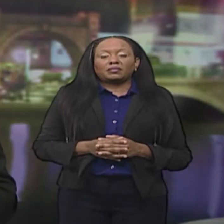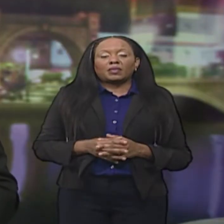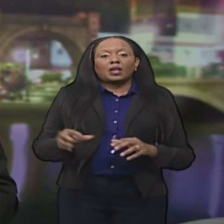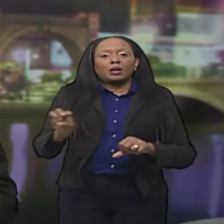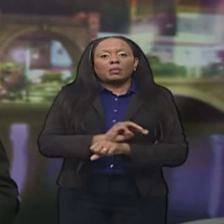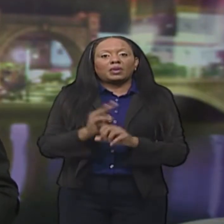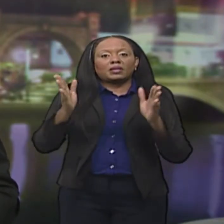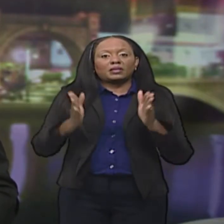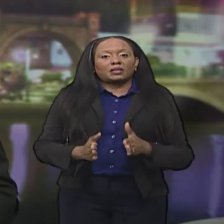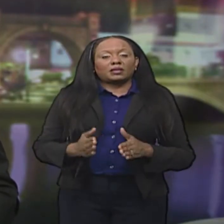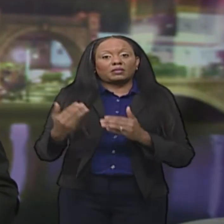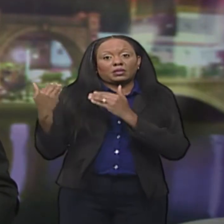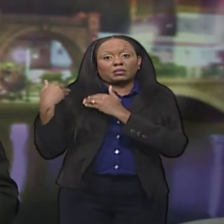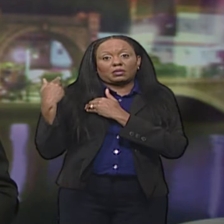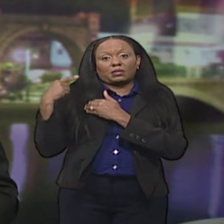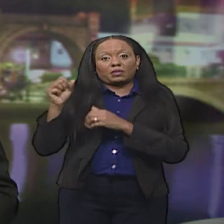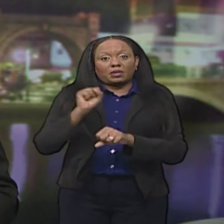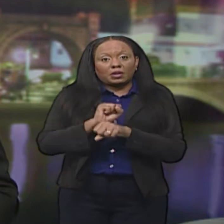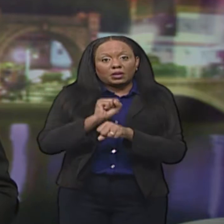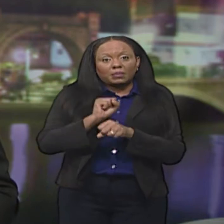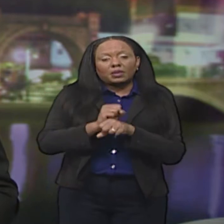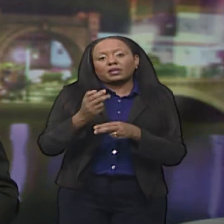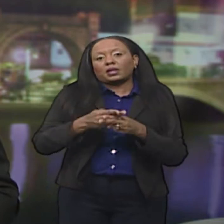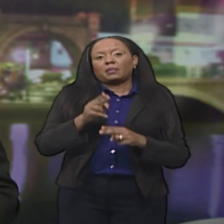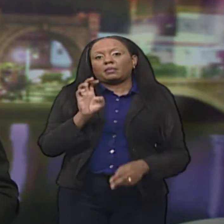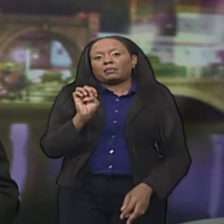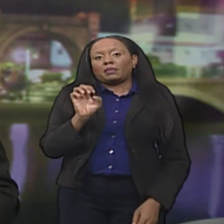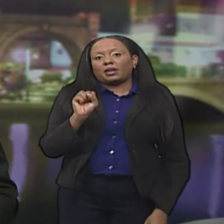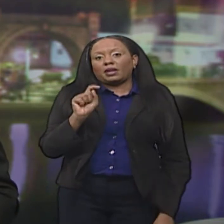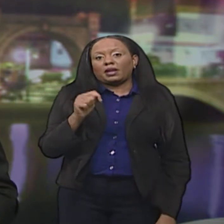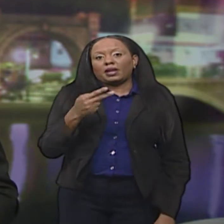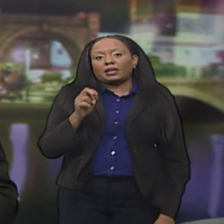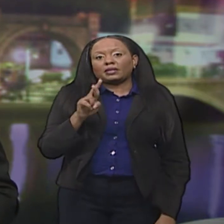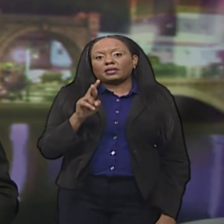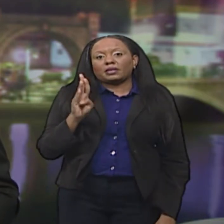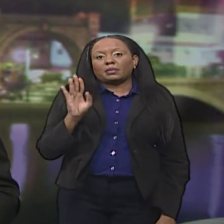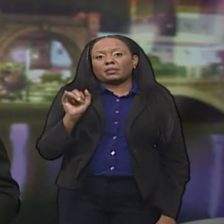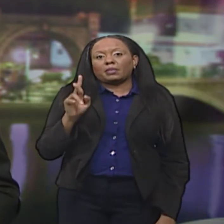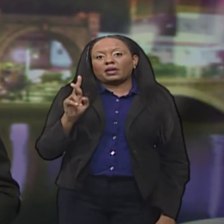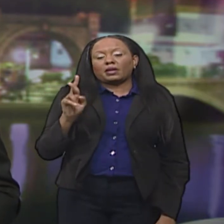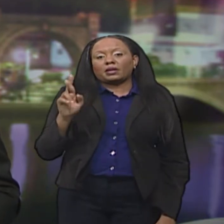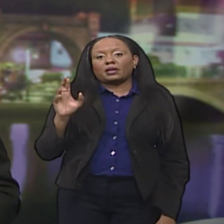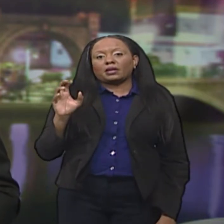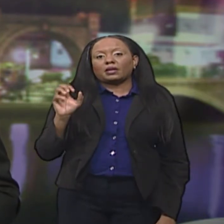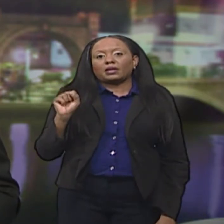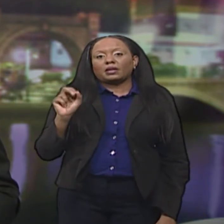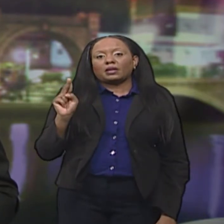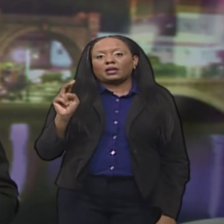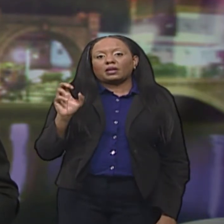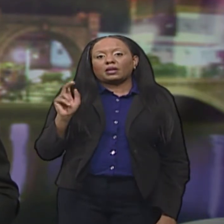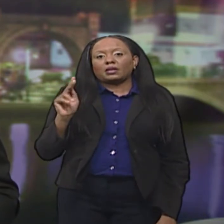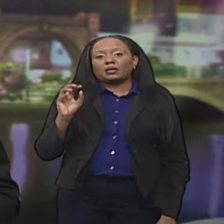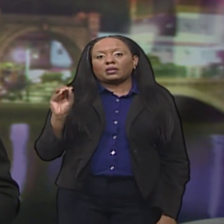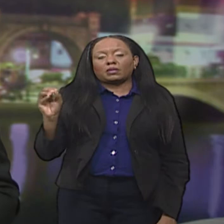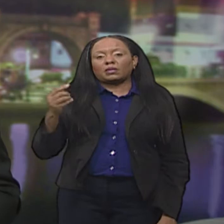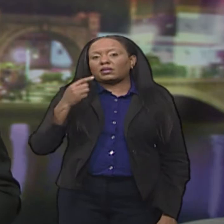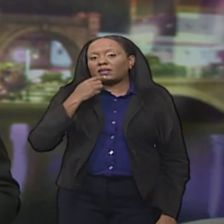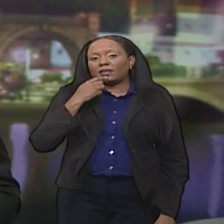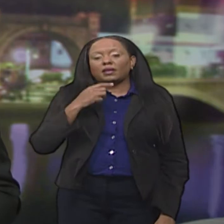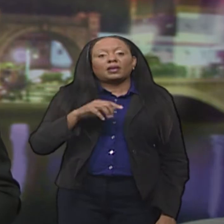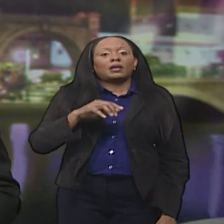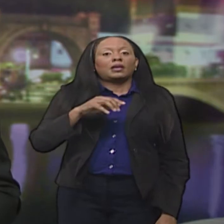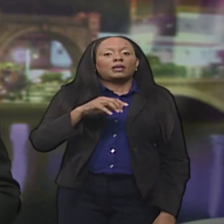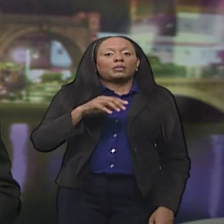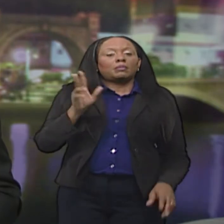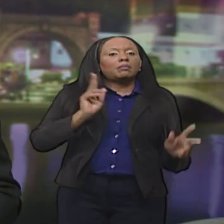Well, Minister of Labour and Social Security Dr. Esther Bayosaku has dismissed any rumors that national security is at risk.